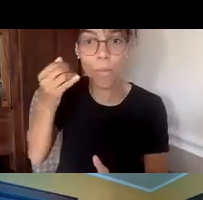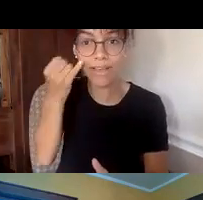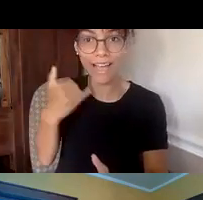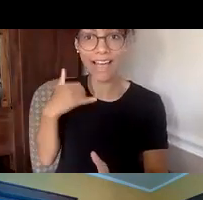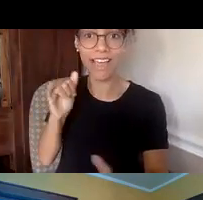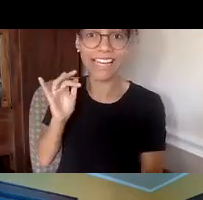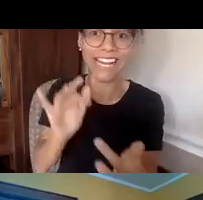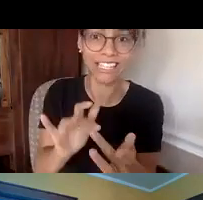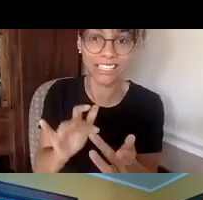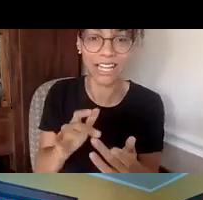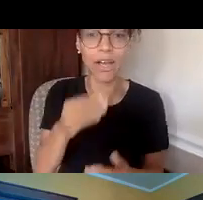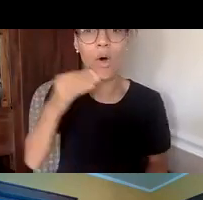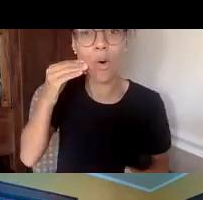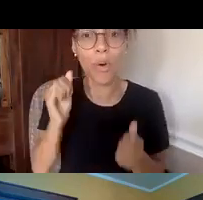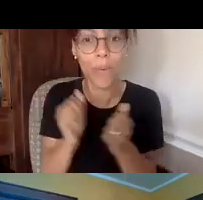them.